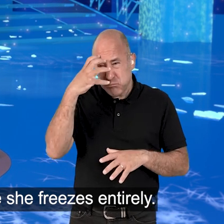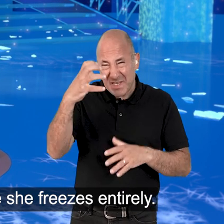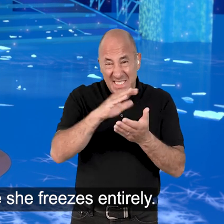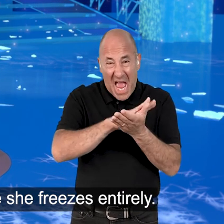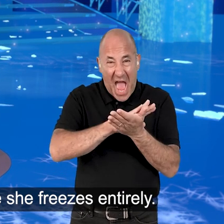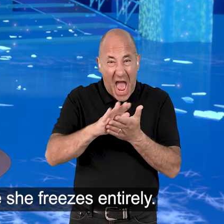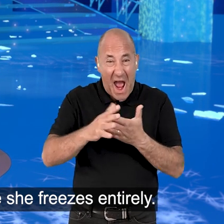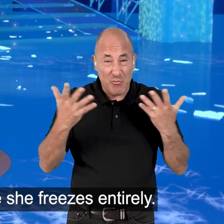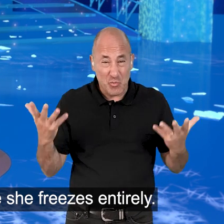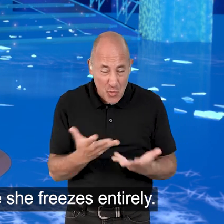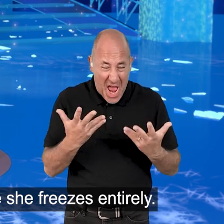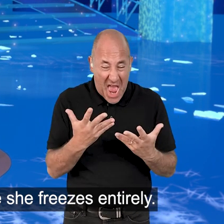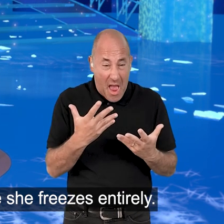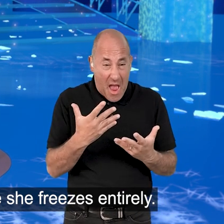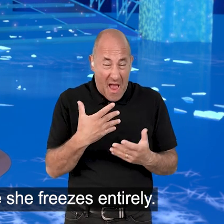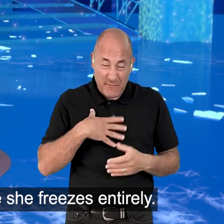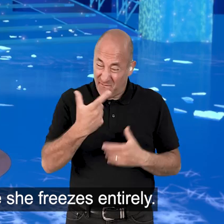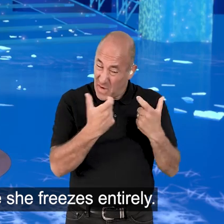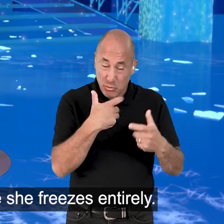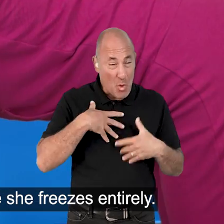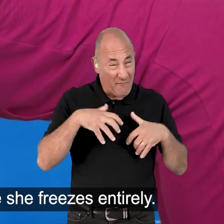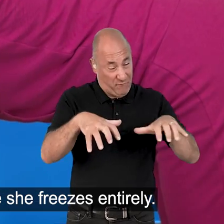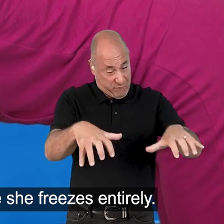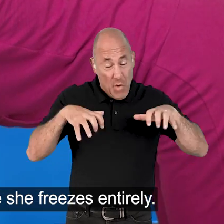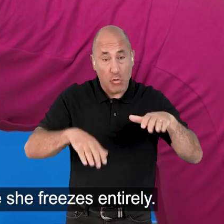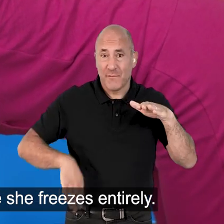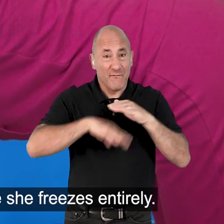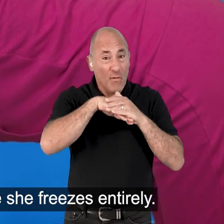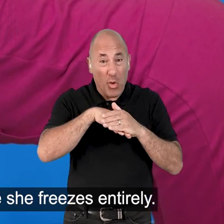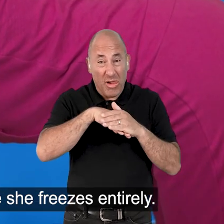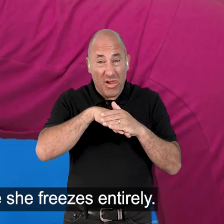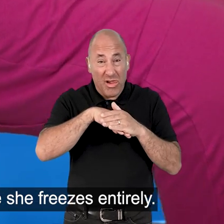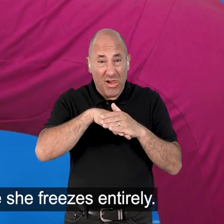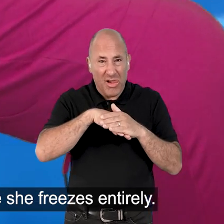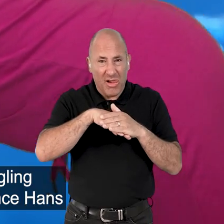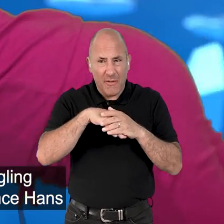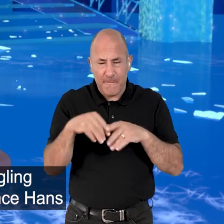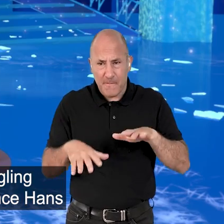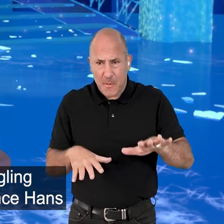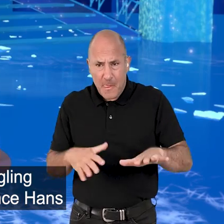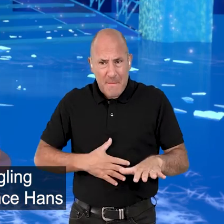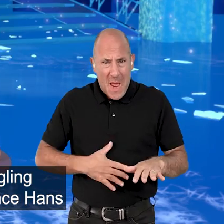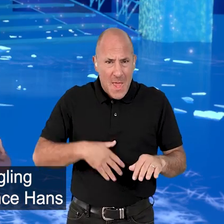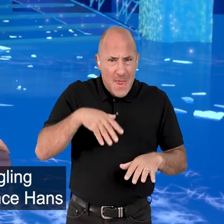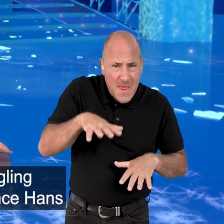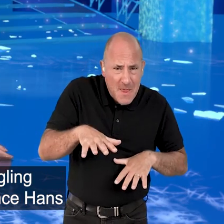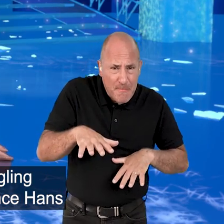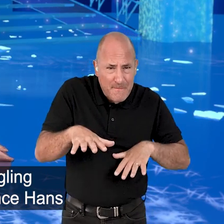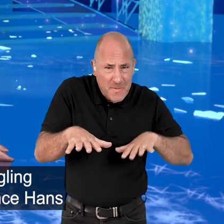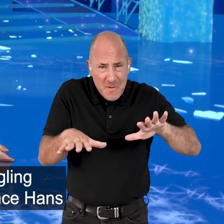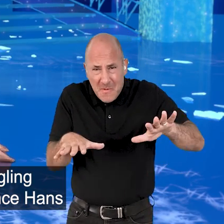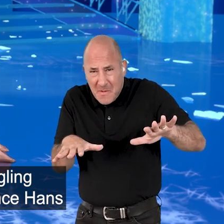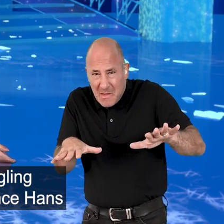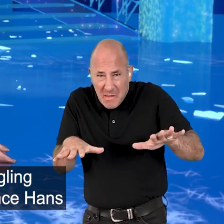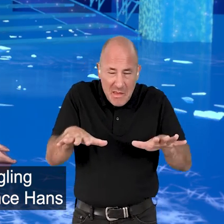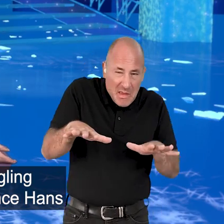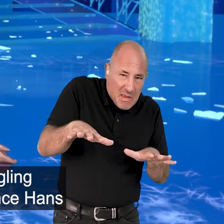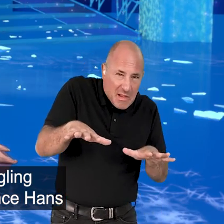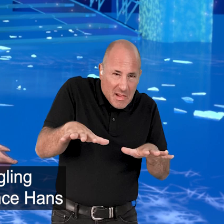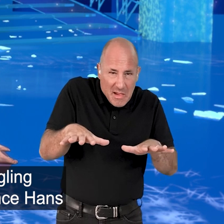to find Prince Hans quickly before she freezes entirely. She crawls on her belly,